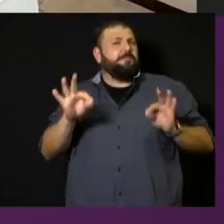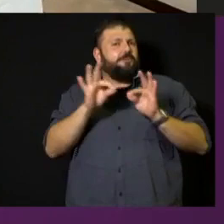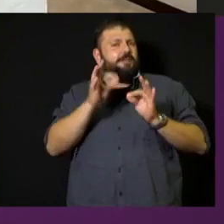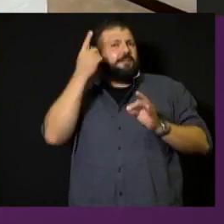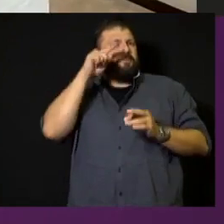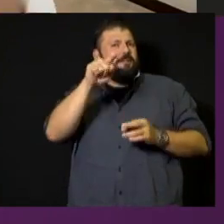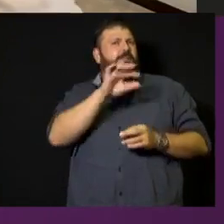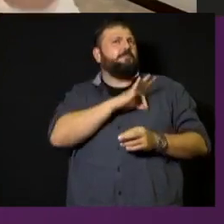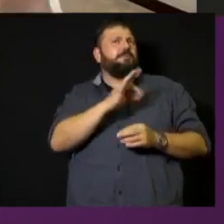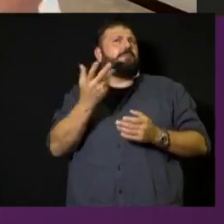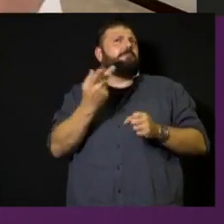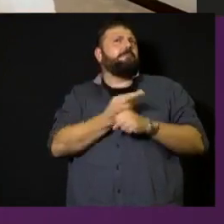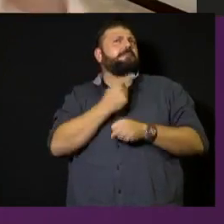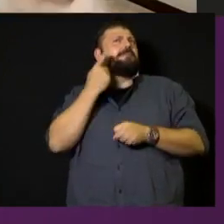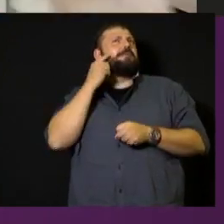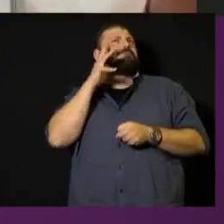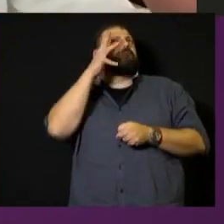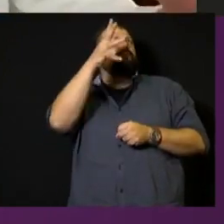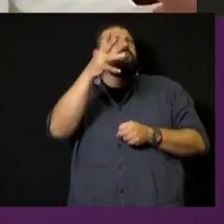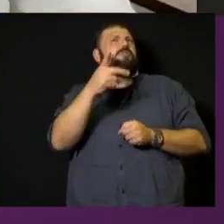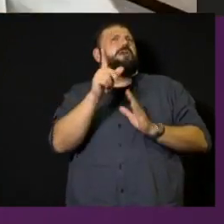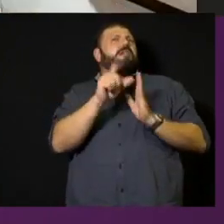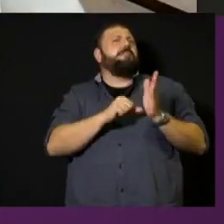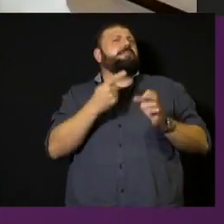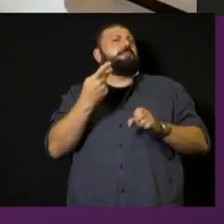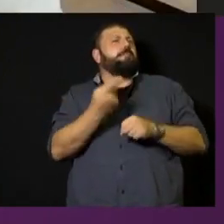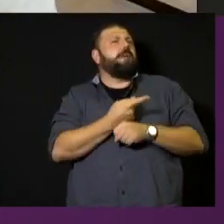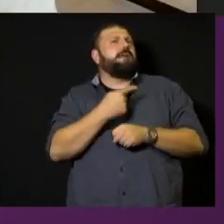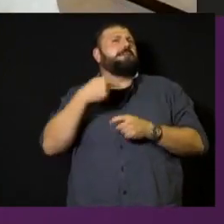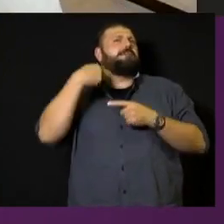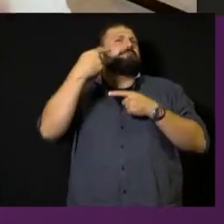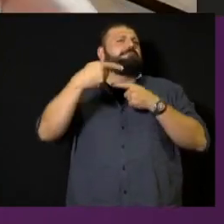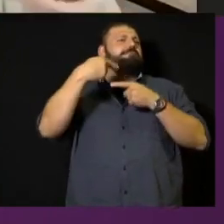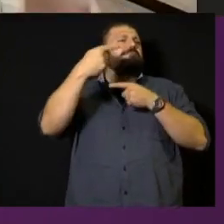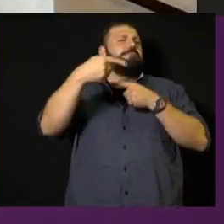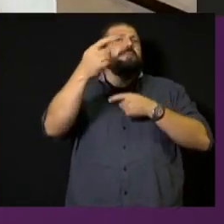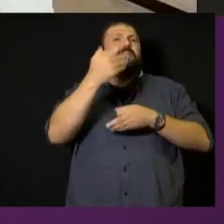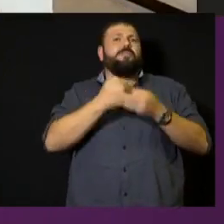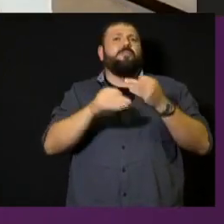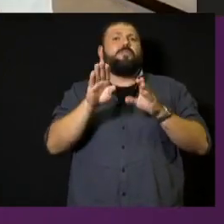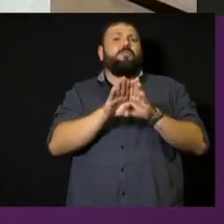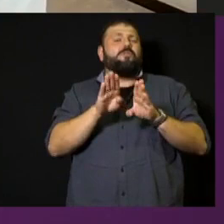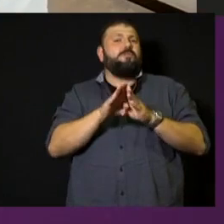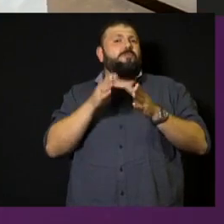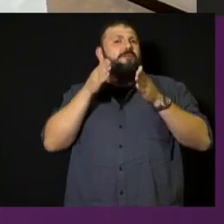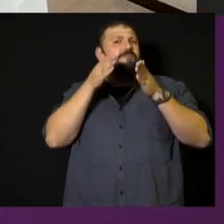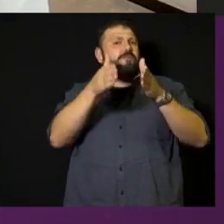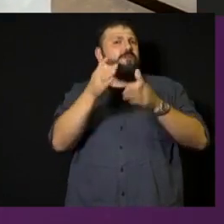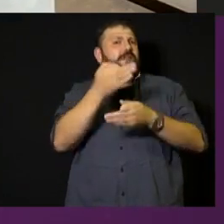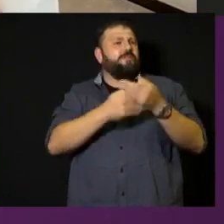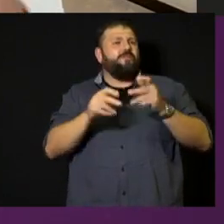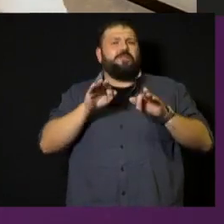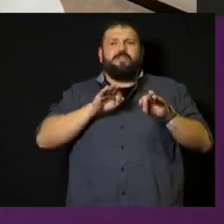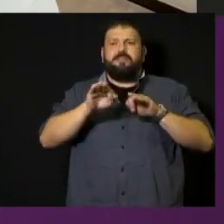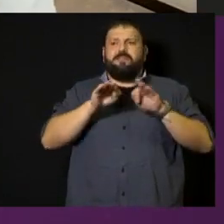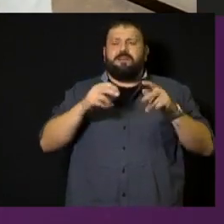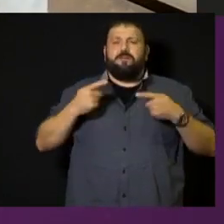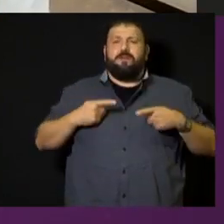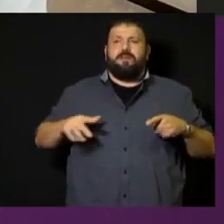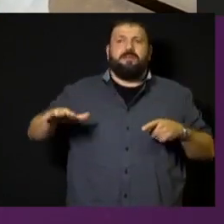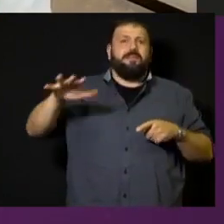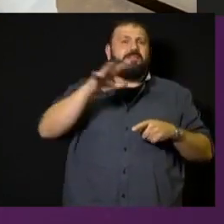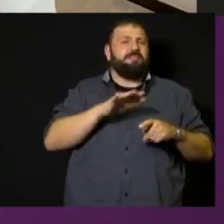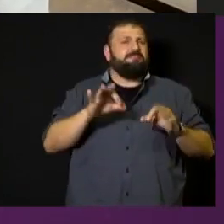fundamental. This is steps that you are going to follow in the next months. How you are going to be very focused and